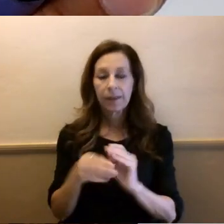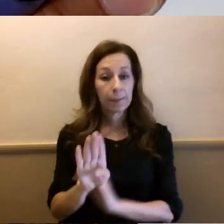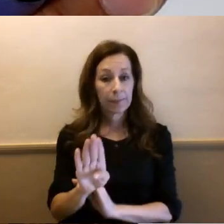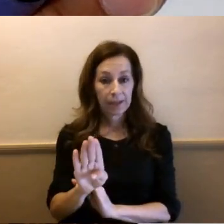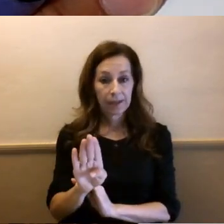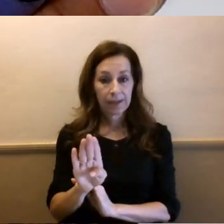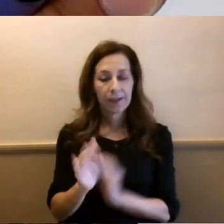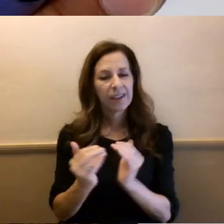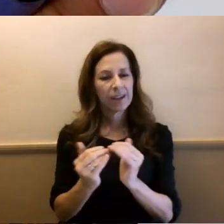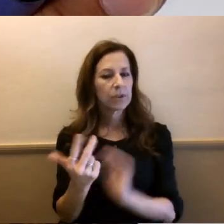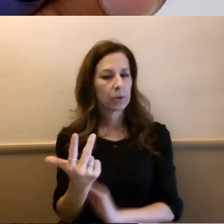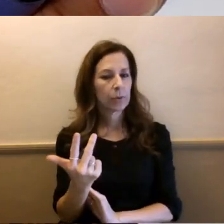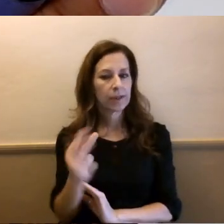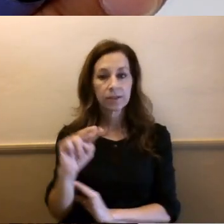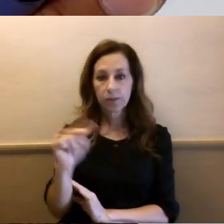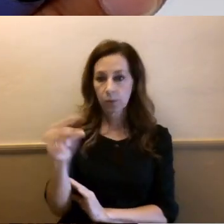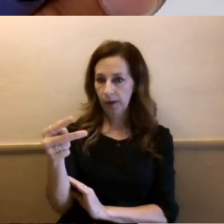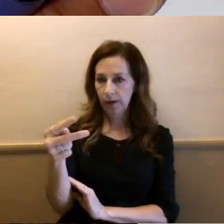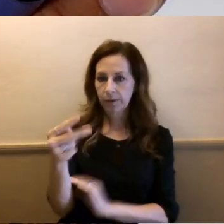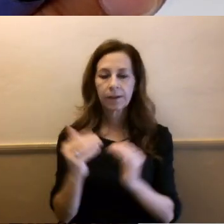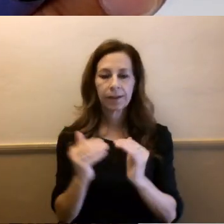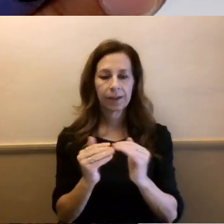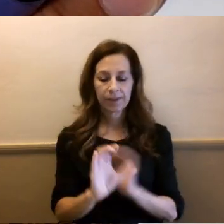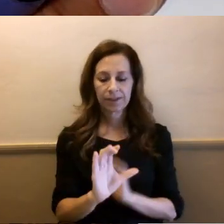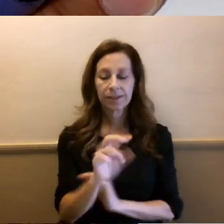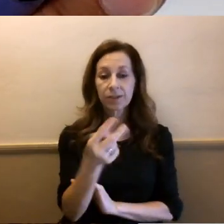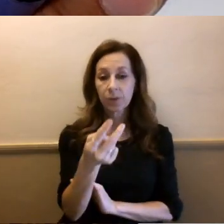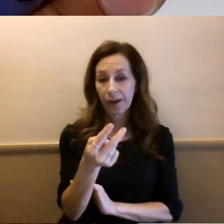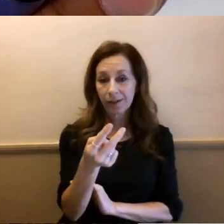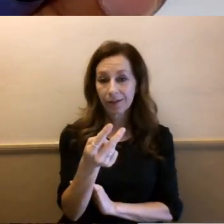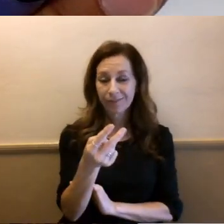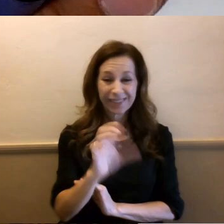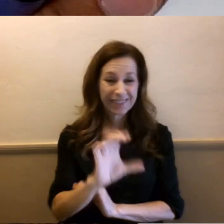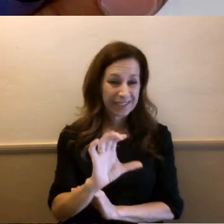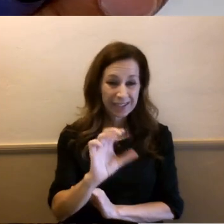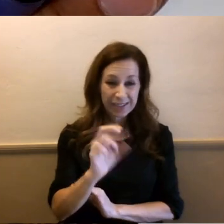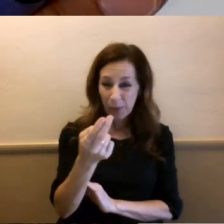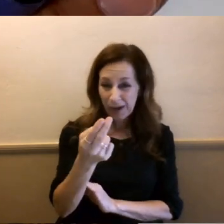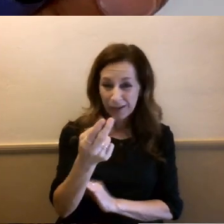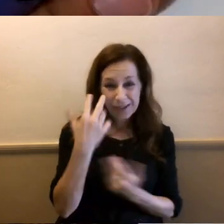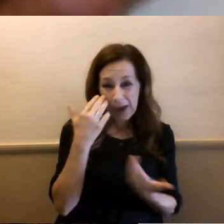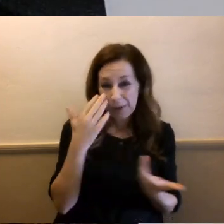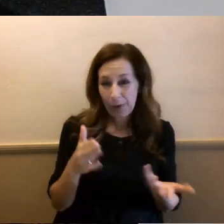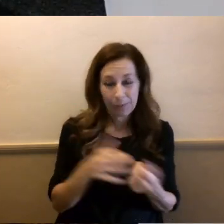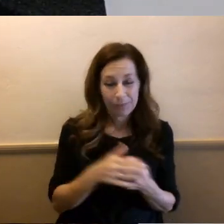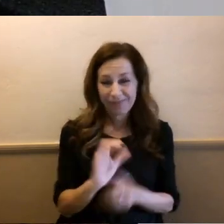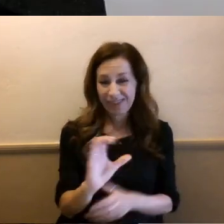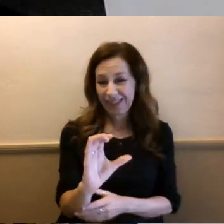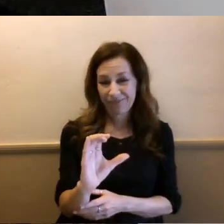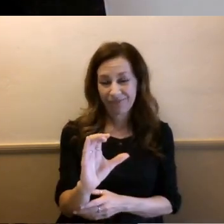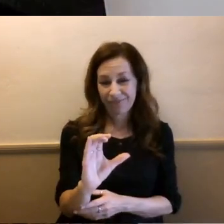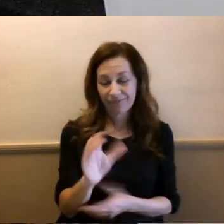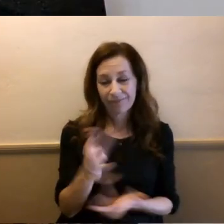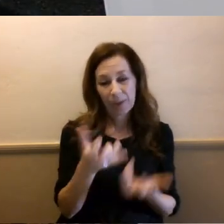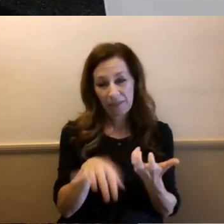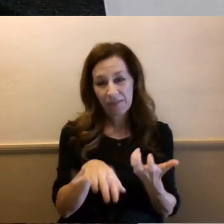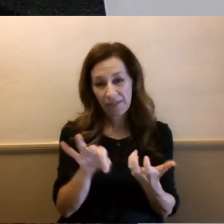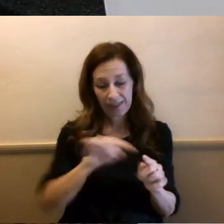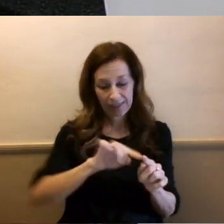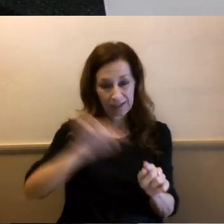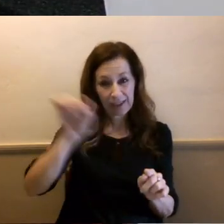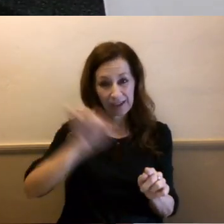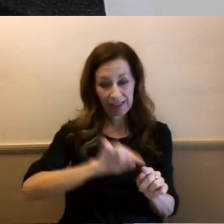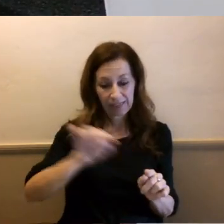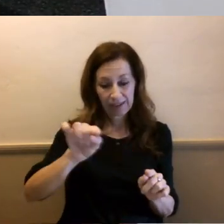Plus B, which is 3, and square it equals C squared. I don't know what C is, but I'm trying to find that